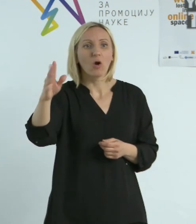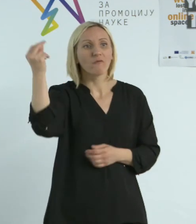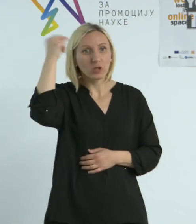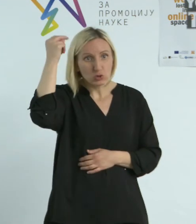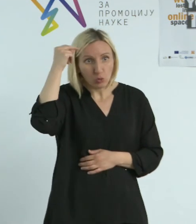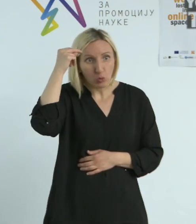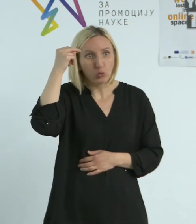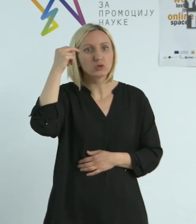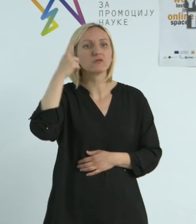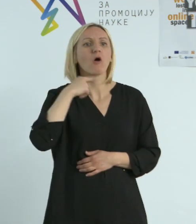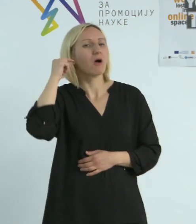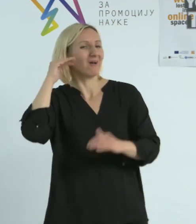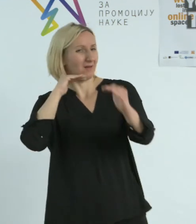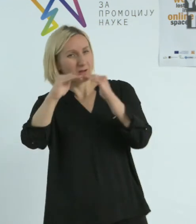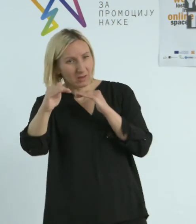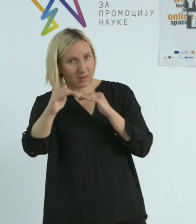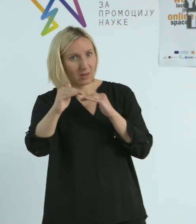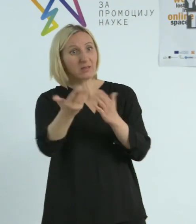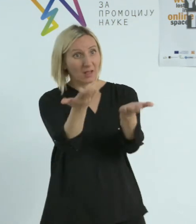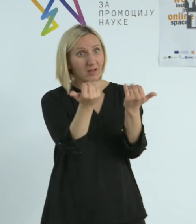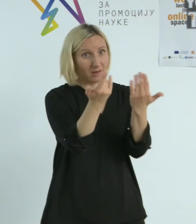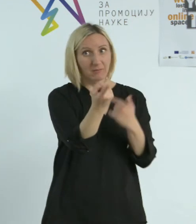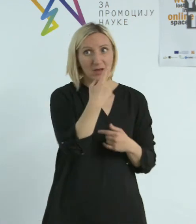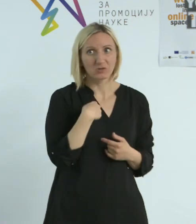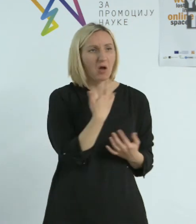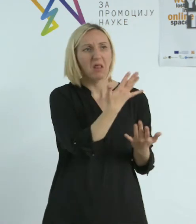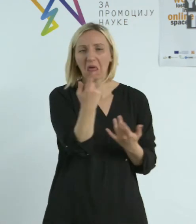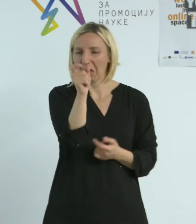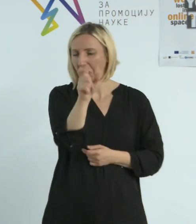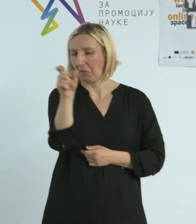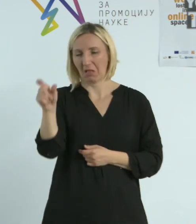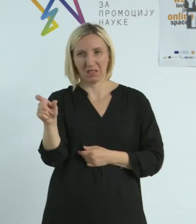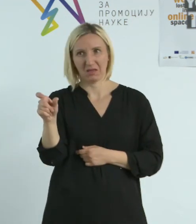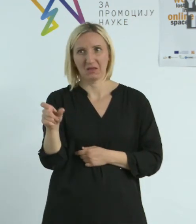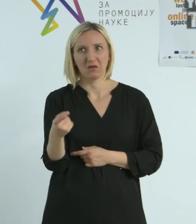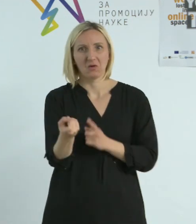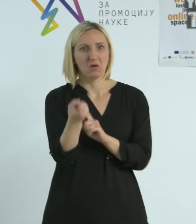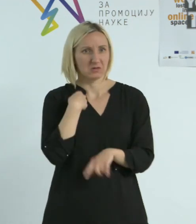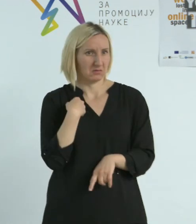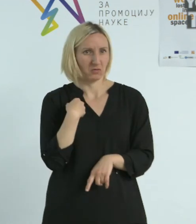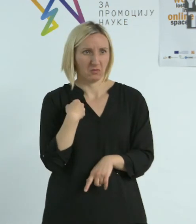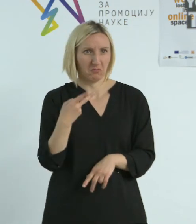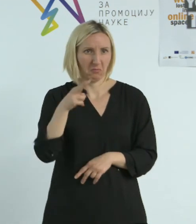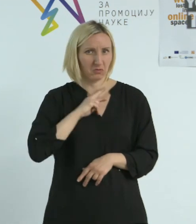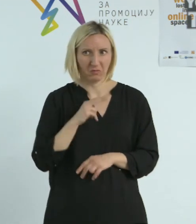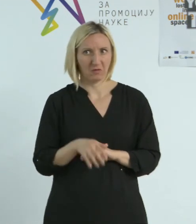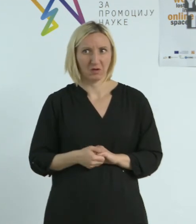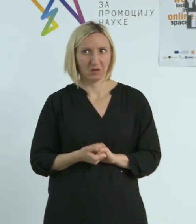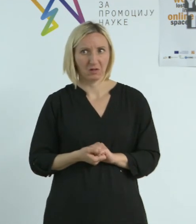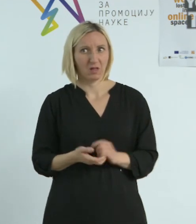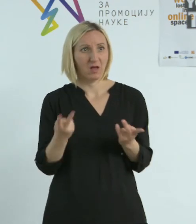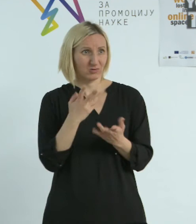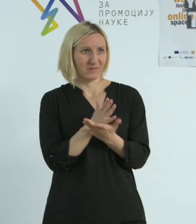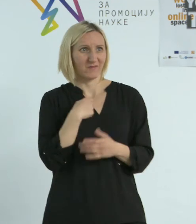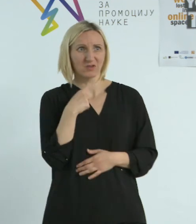with gender inequality. But there were just few of them who gave at least one example. And as I